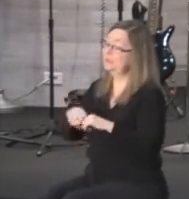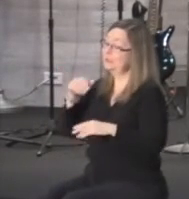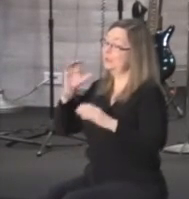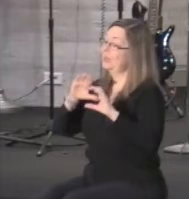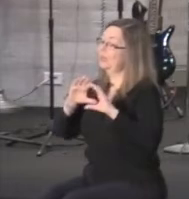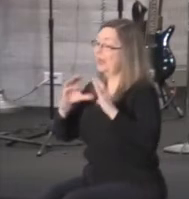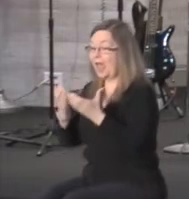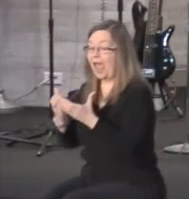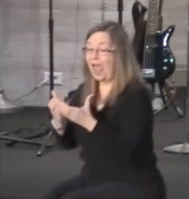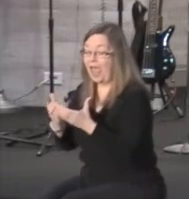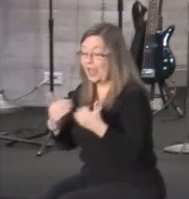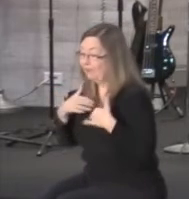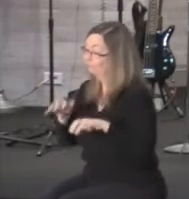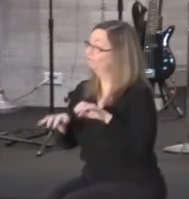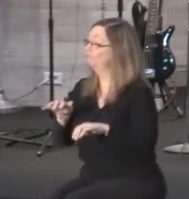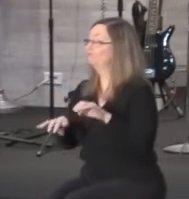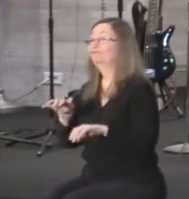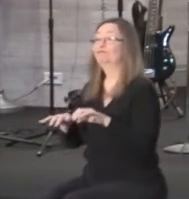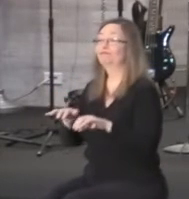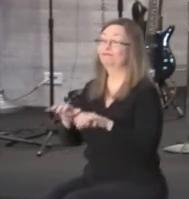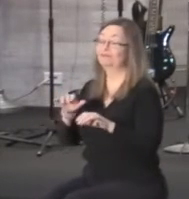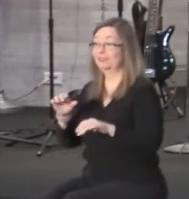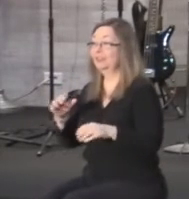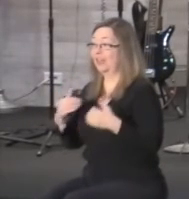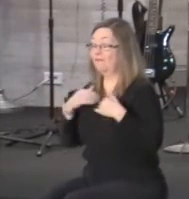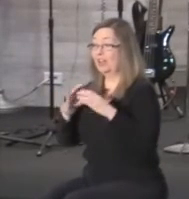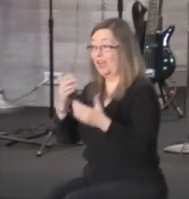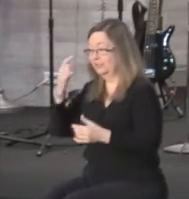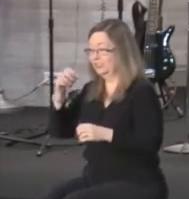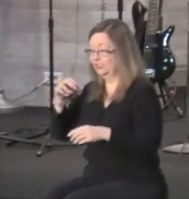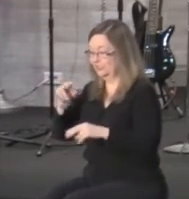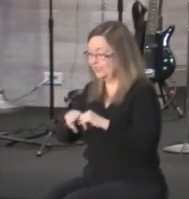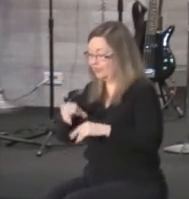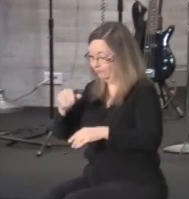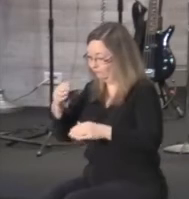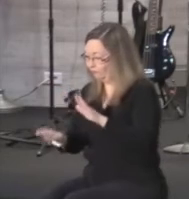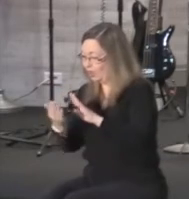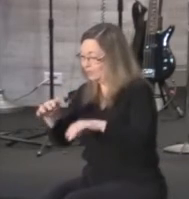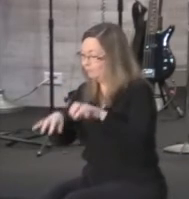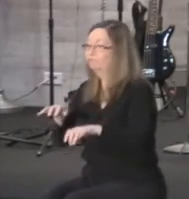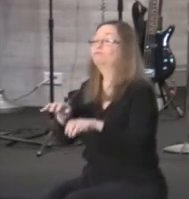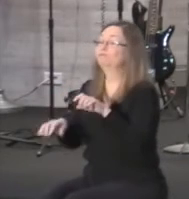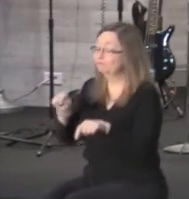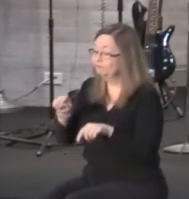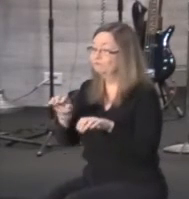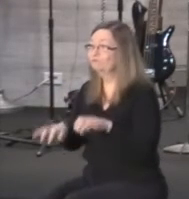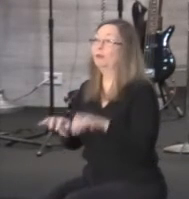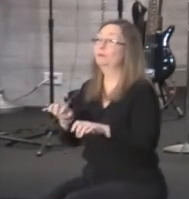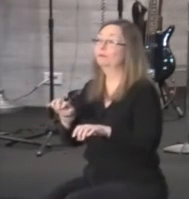class, and we had typewriters. We took typing class, and you actually sat in front of a typewriter, and you pecked away on it, and